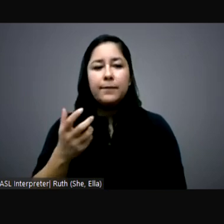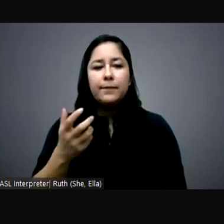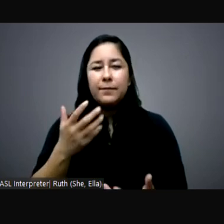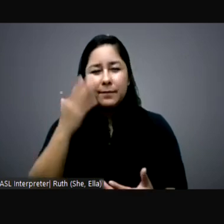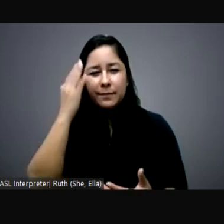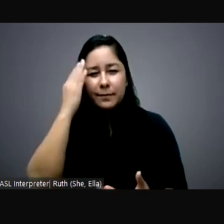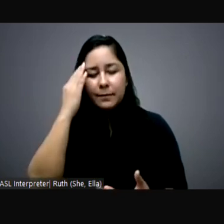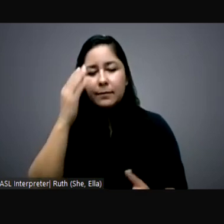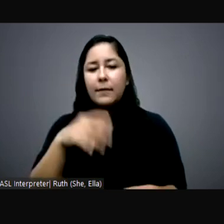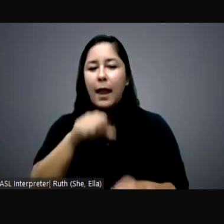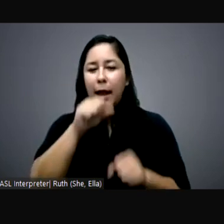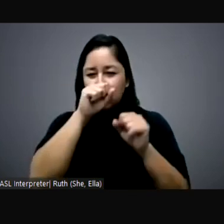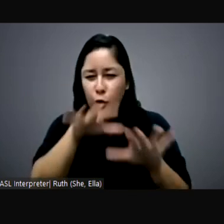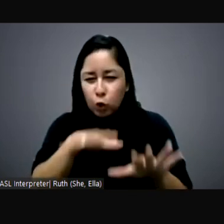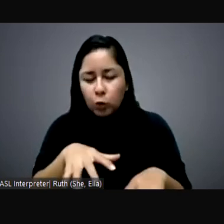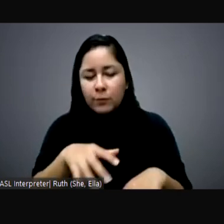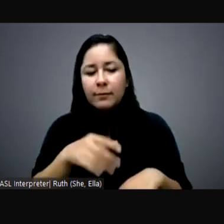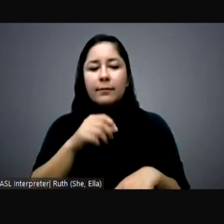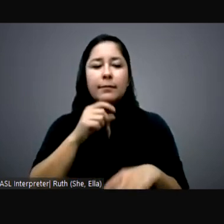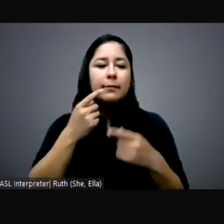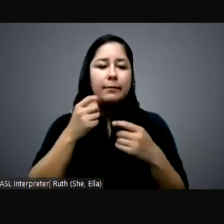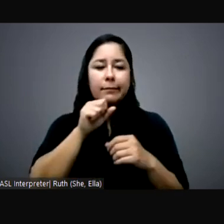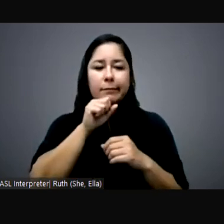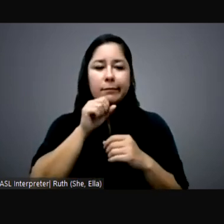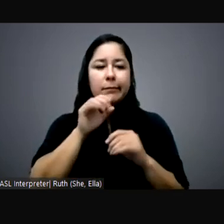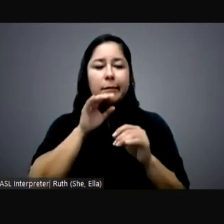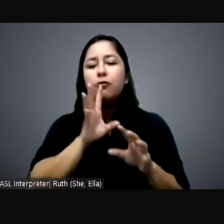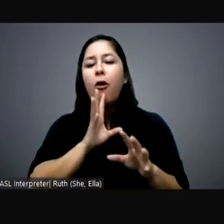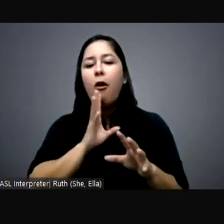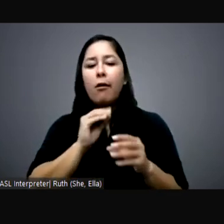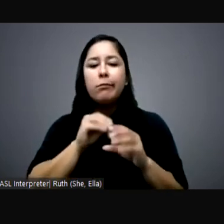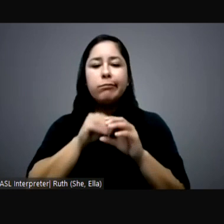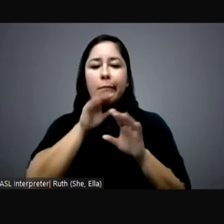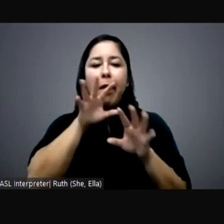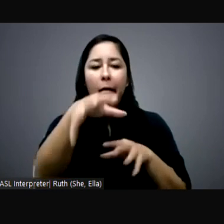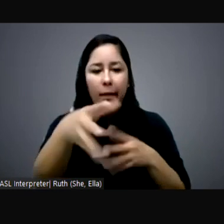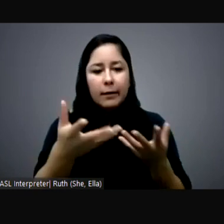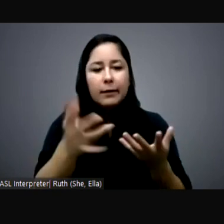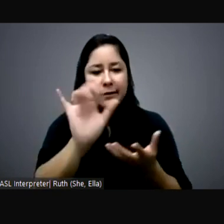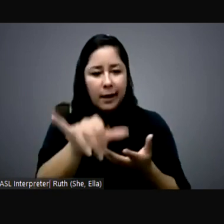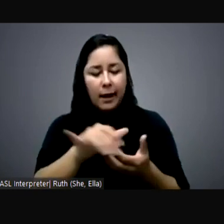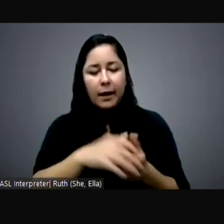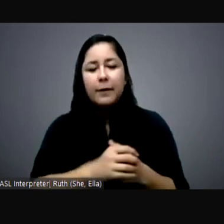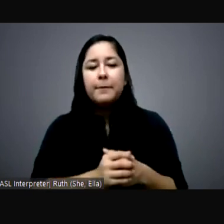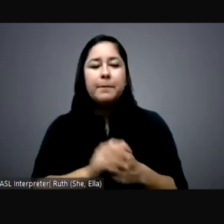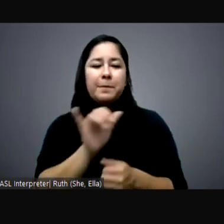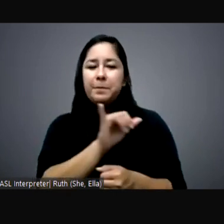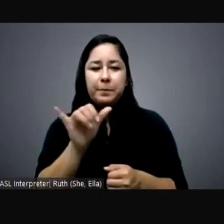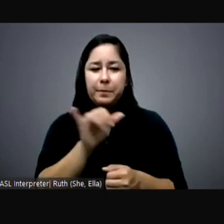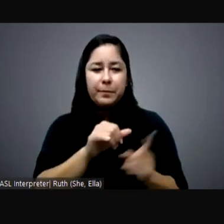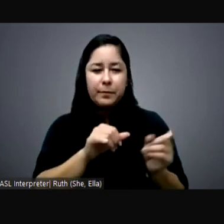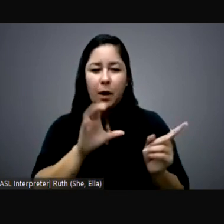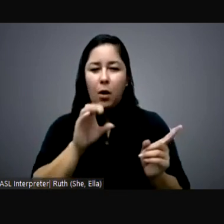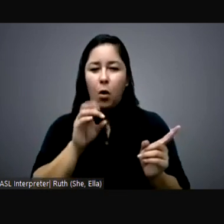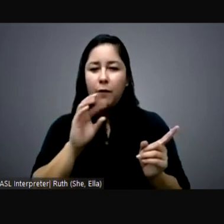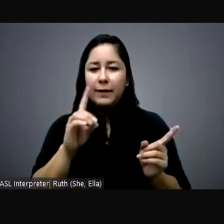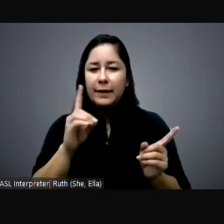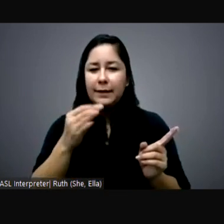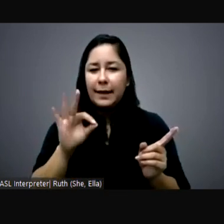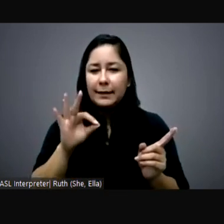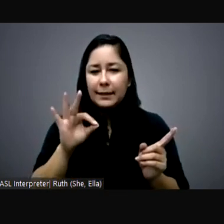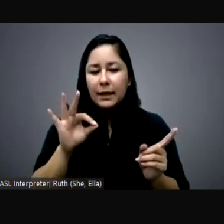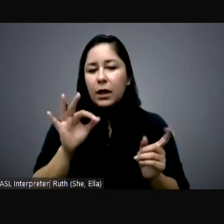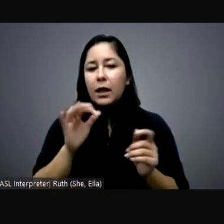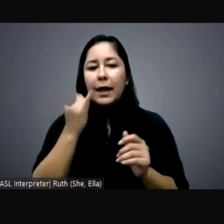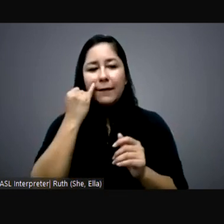this is a very different situation than COVID-19. So with COVID-19, we all know that if you're within 6